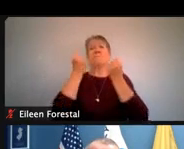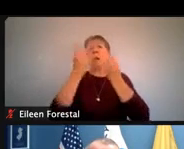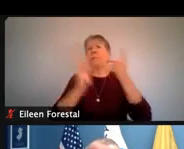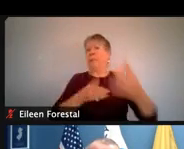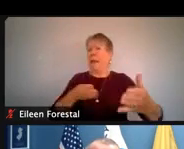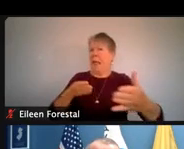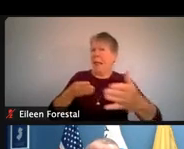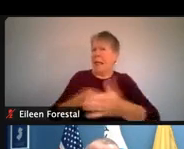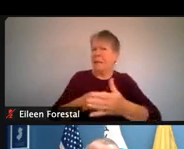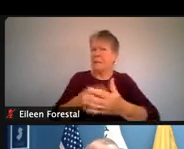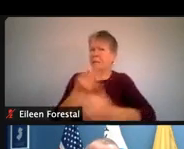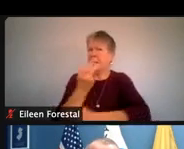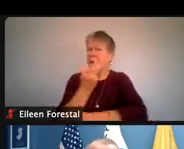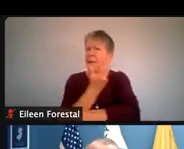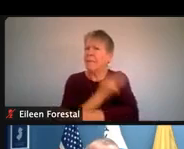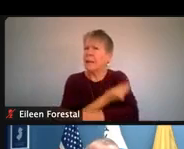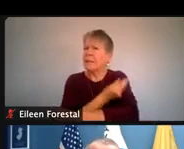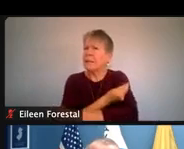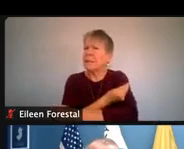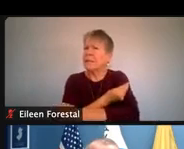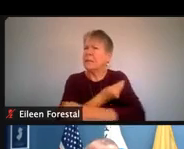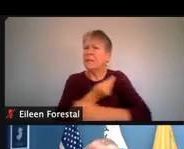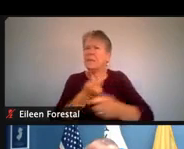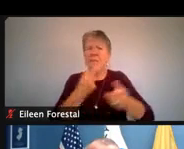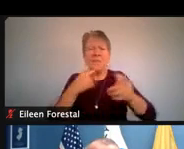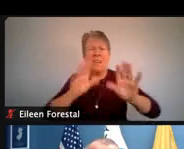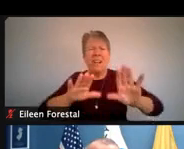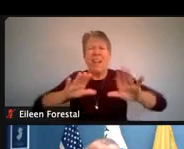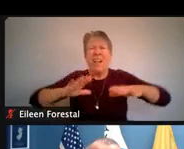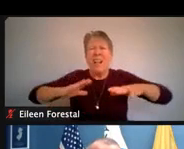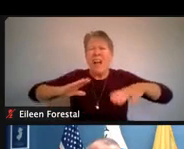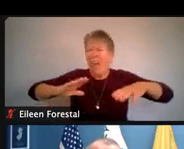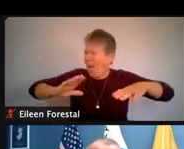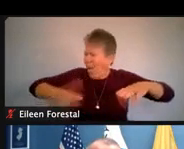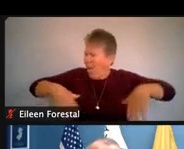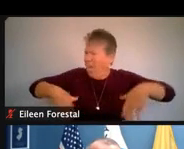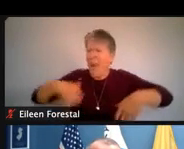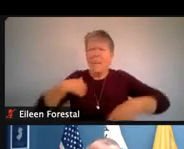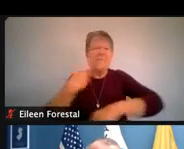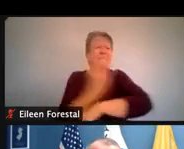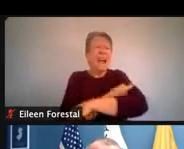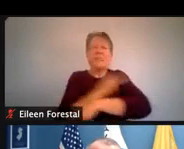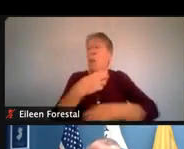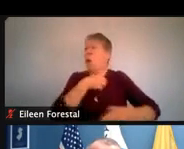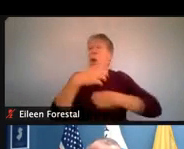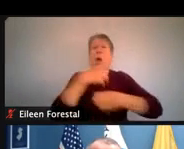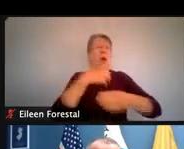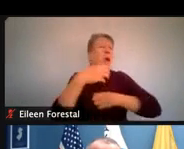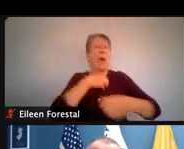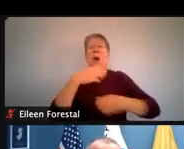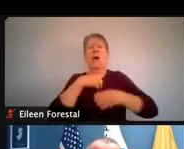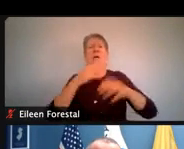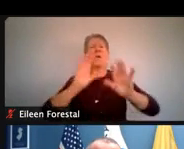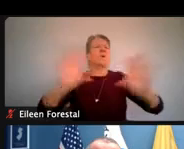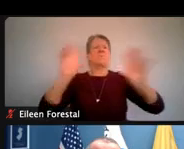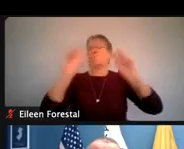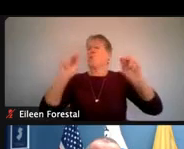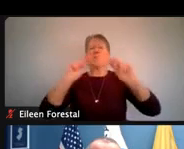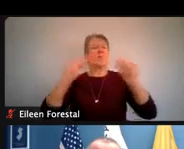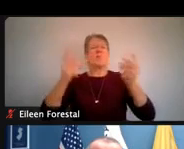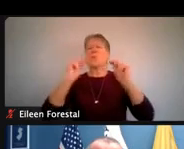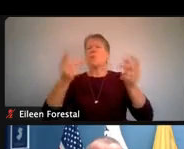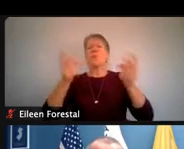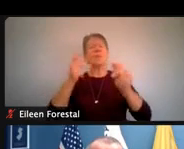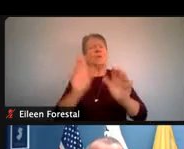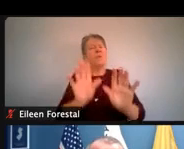our midst. And we got to make sure that vaccine compliance is high. And if we, based on